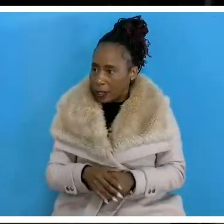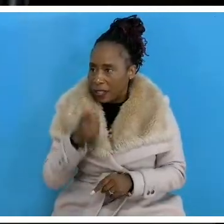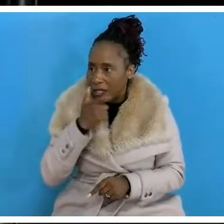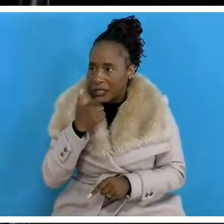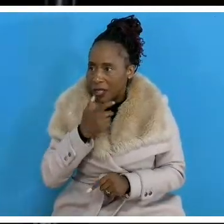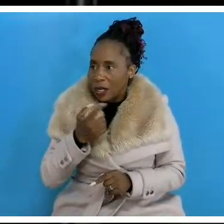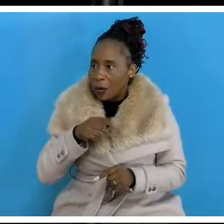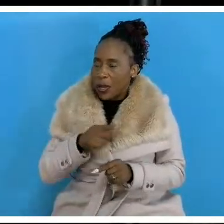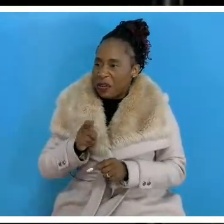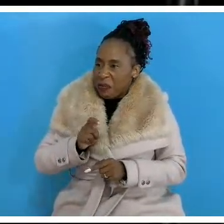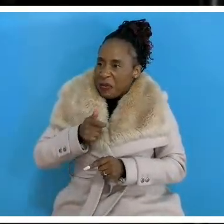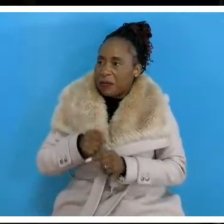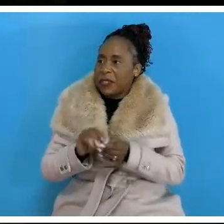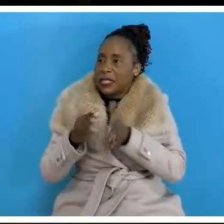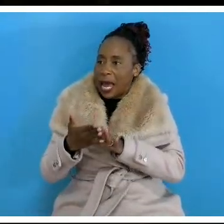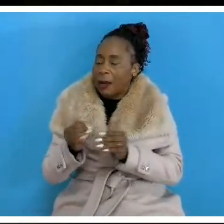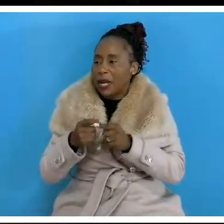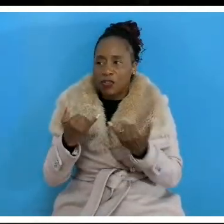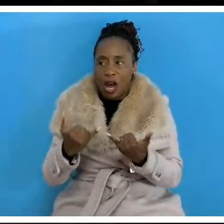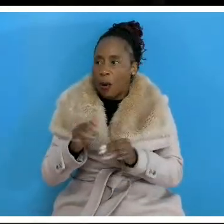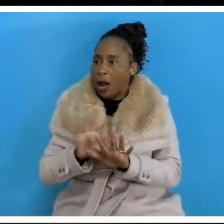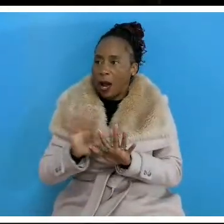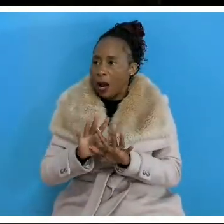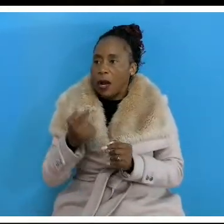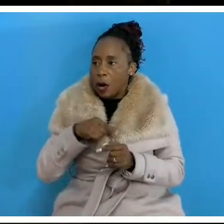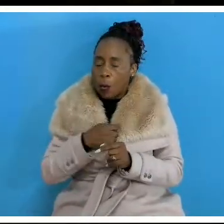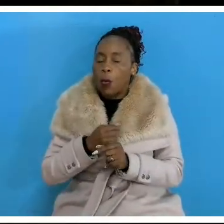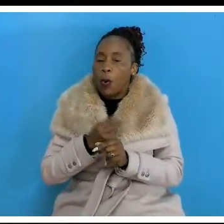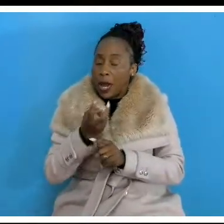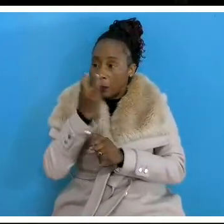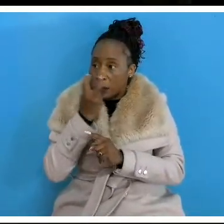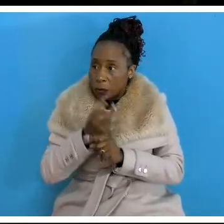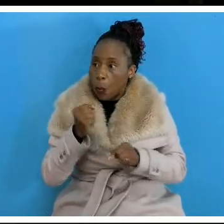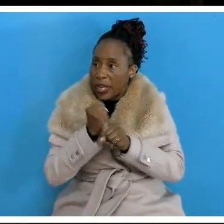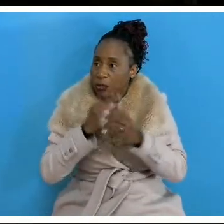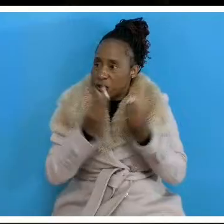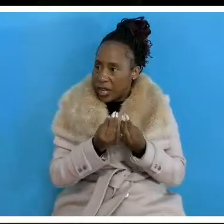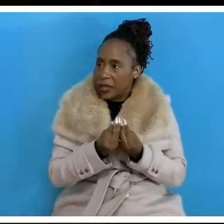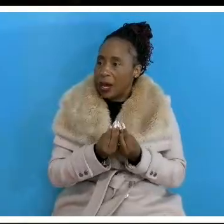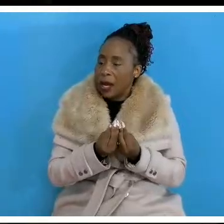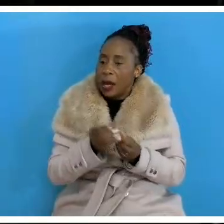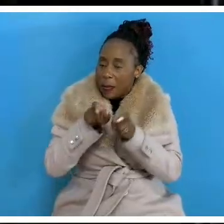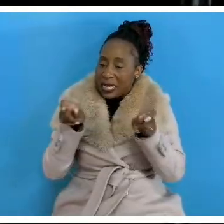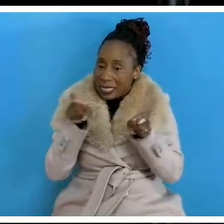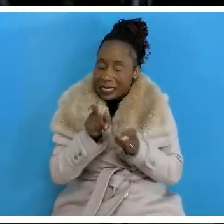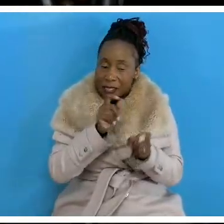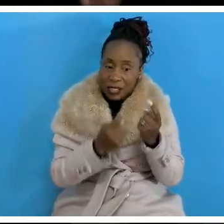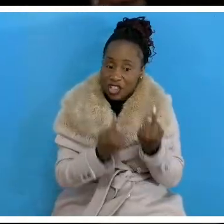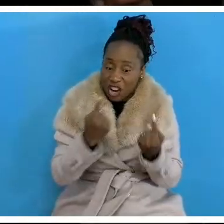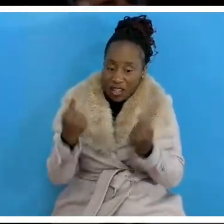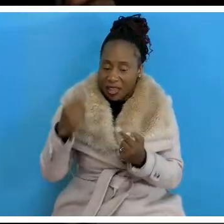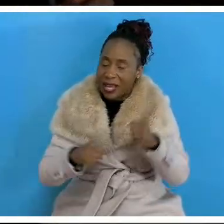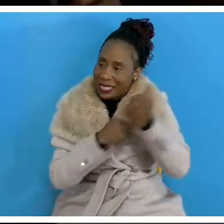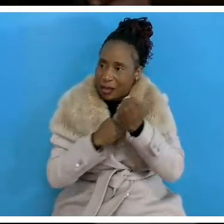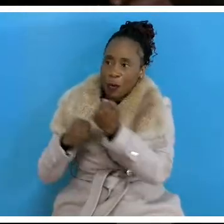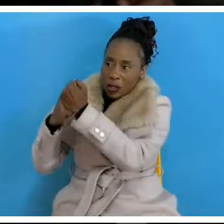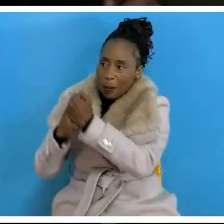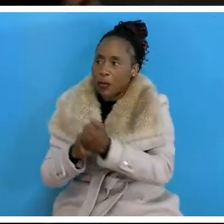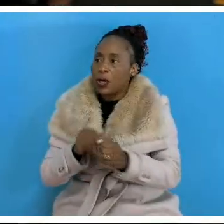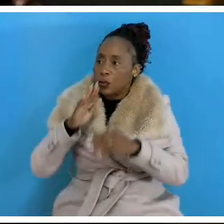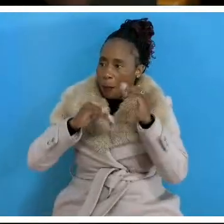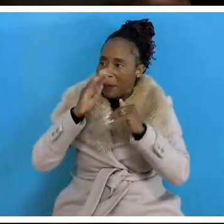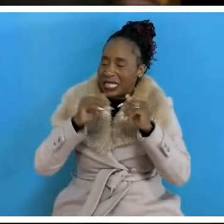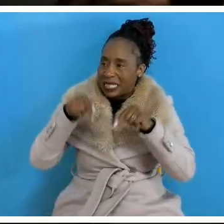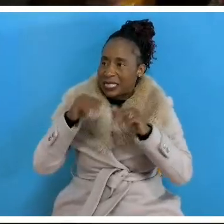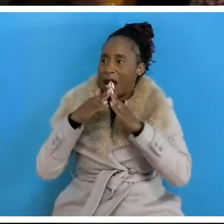We all must die, but not now. We are looking forward to working together. We are looking forward to the Rainbow Nation to build those houses,